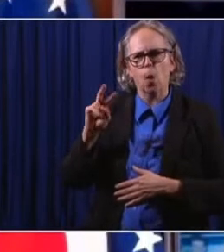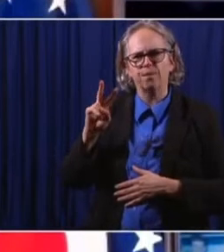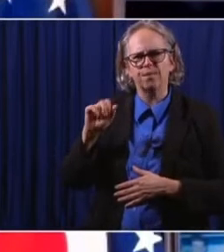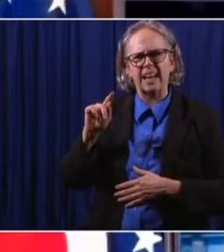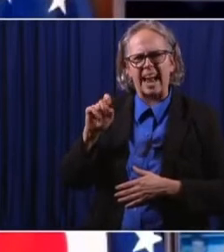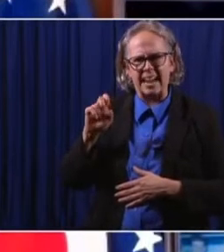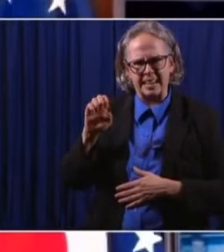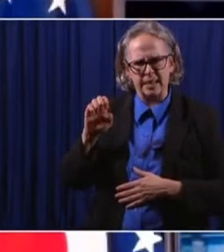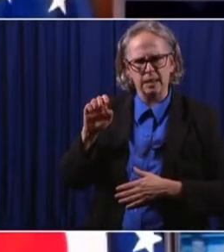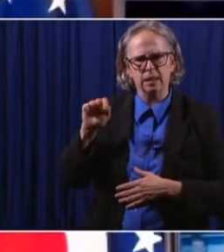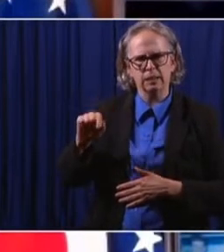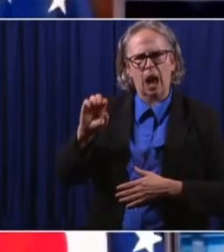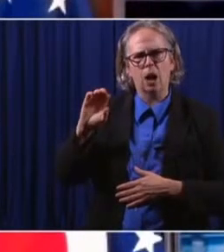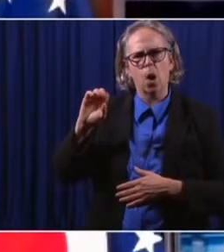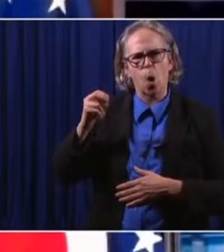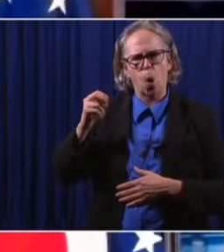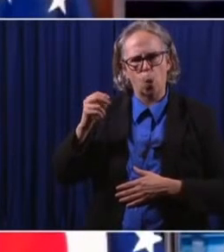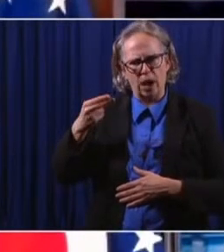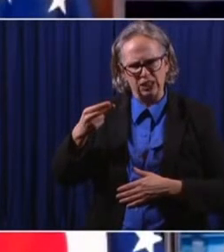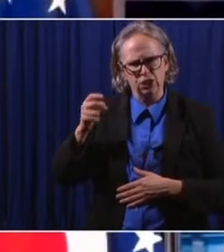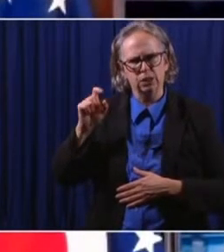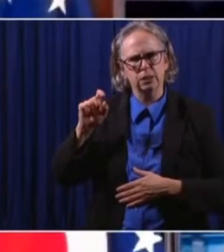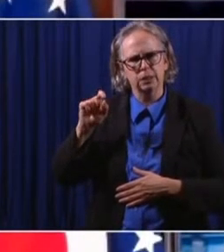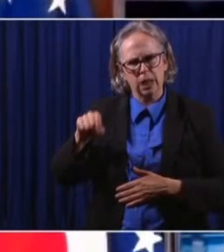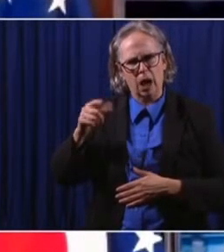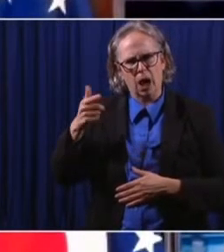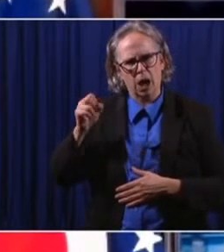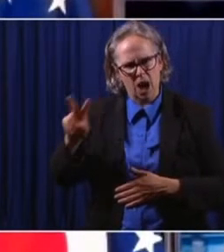innovate.ohio.gov/broadband. That's